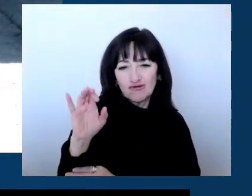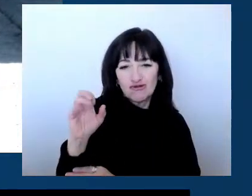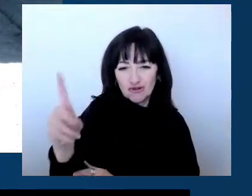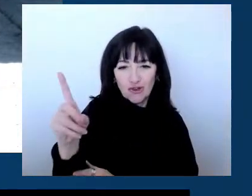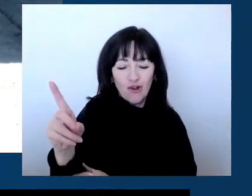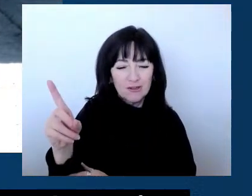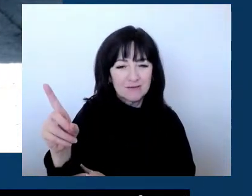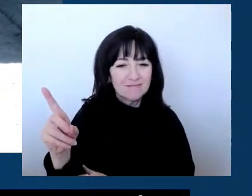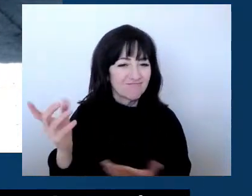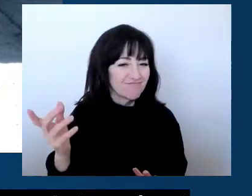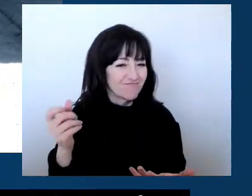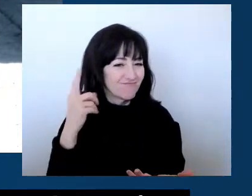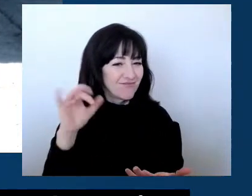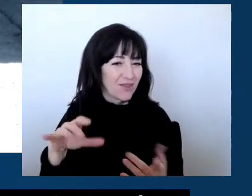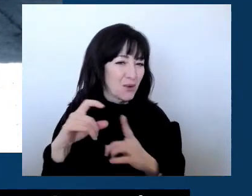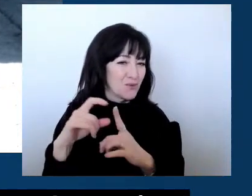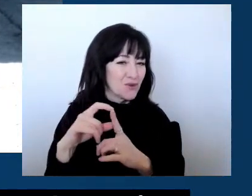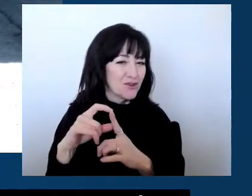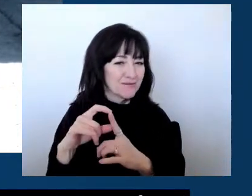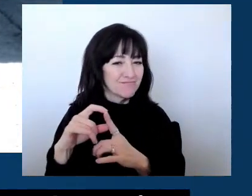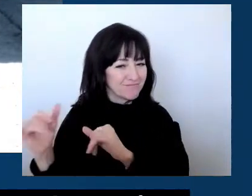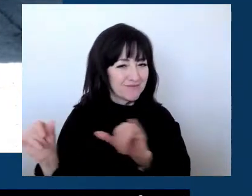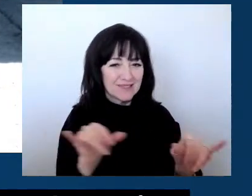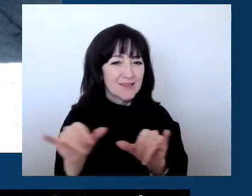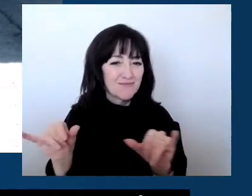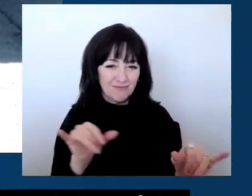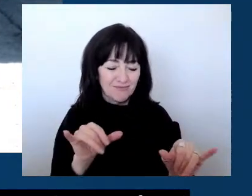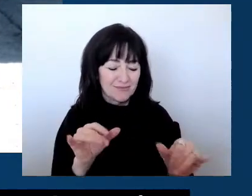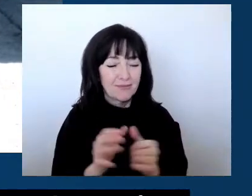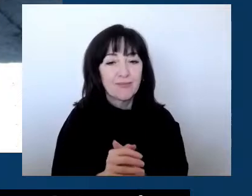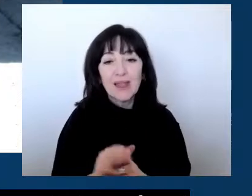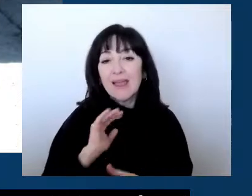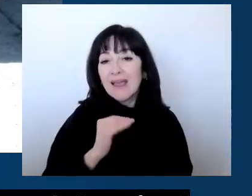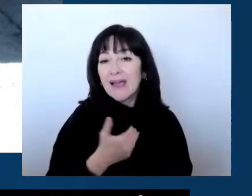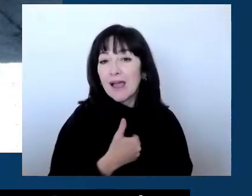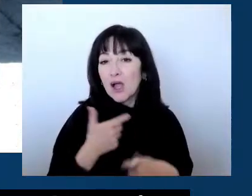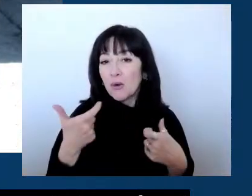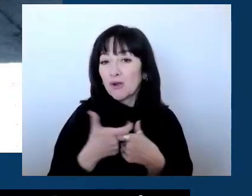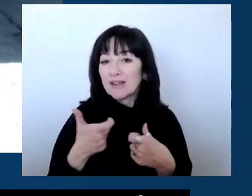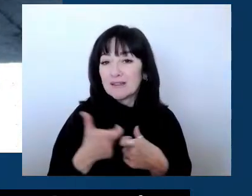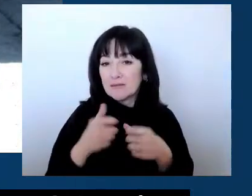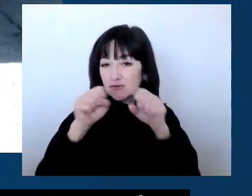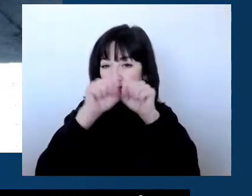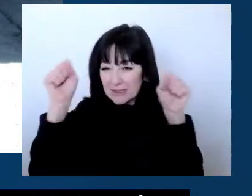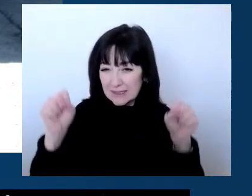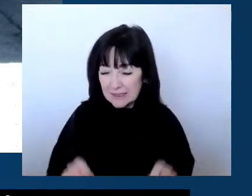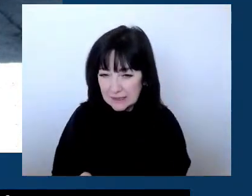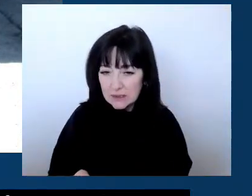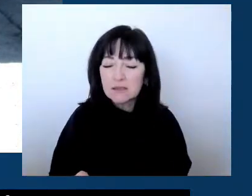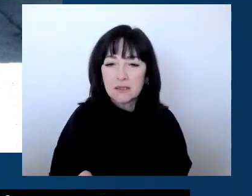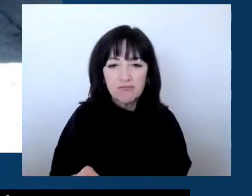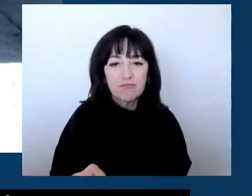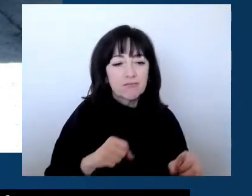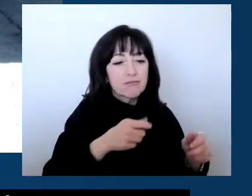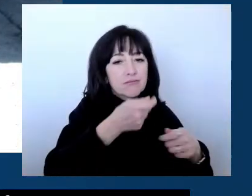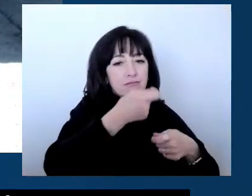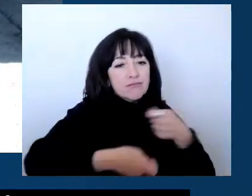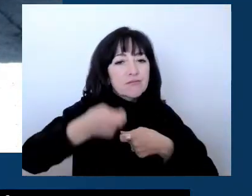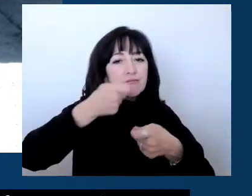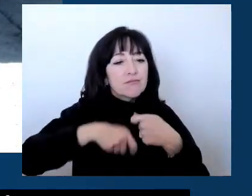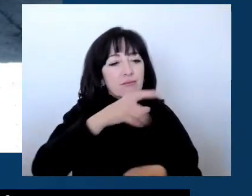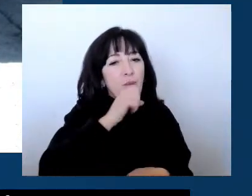particularly single occupant vehicle and our transit system, into electric vehicles. And this legislation and the money that comes with